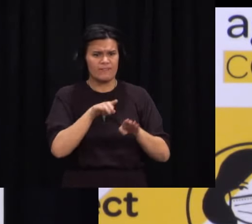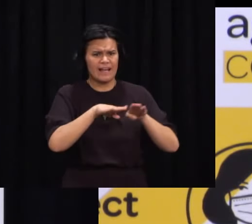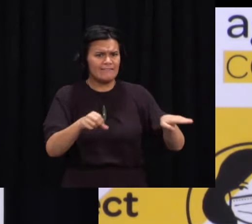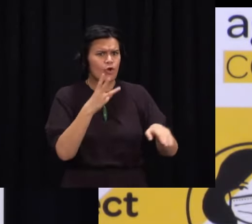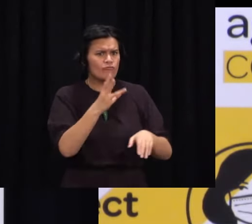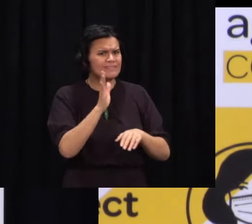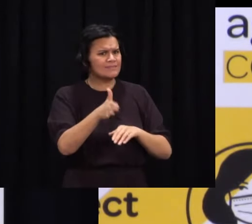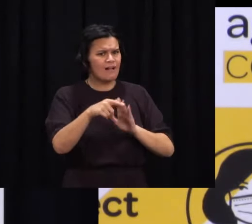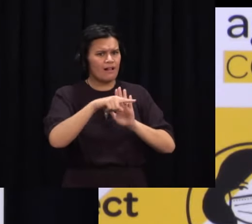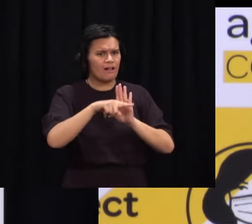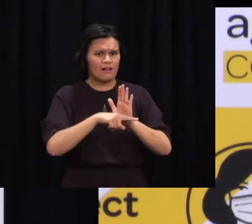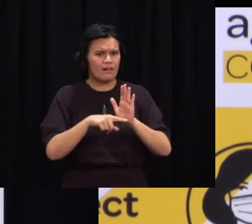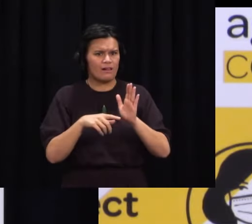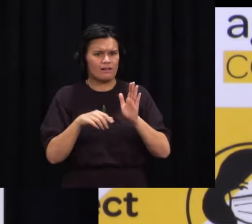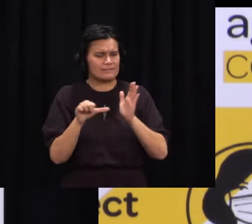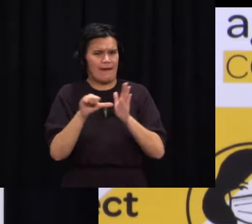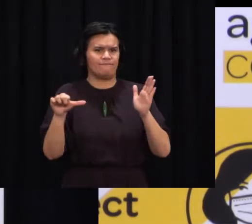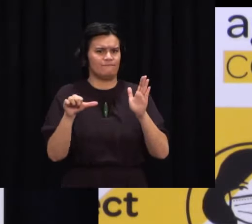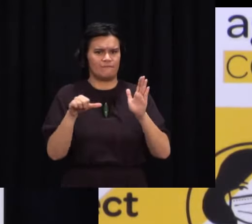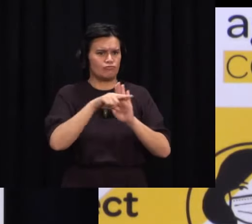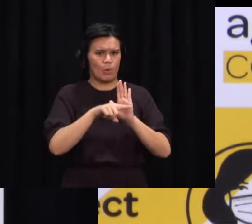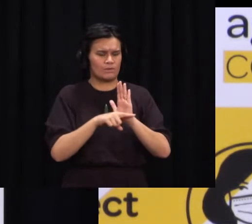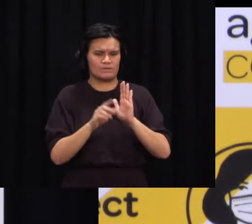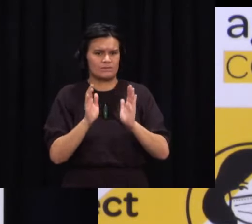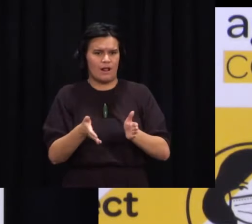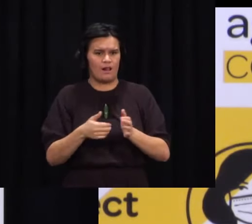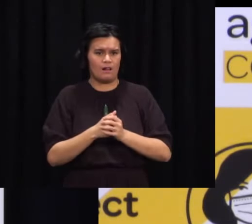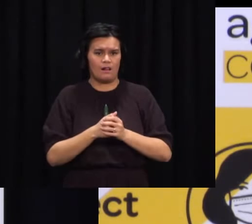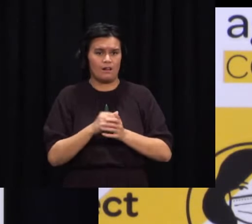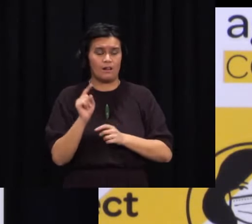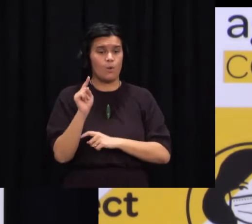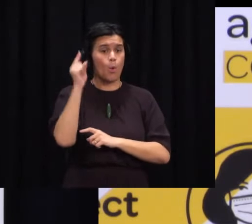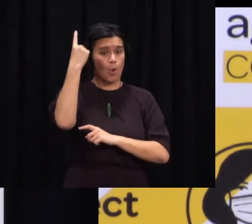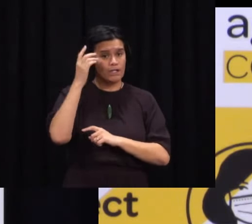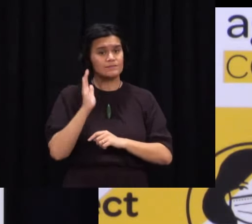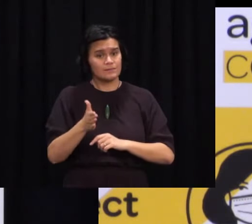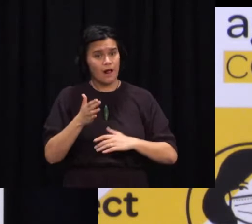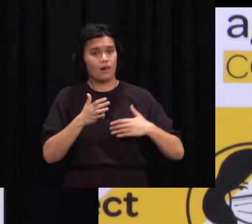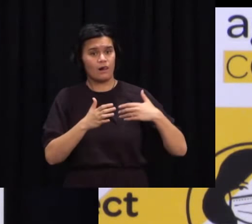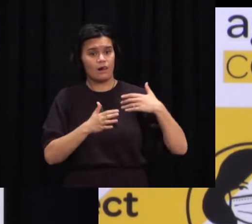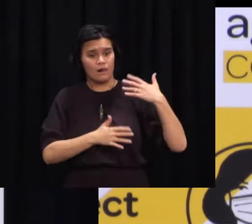Tamaki Makaurau has a role to play in continuing to ensure those most